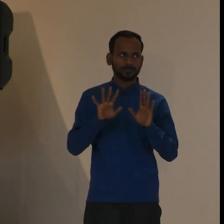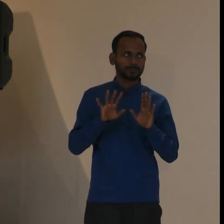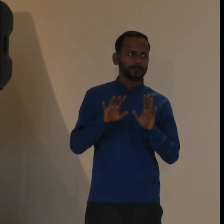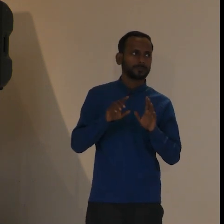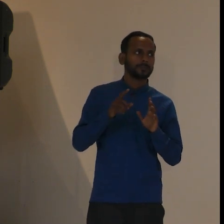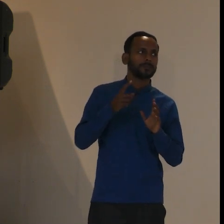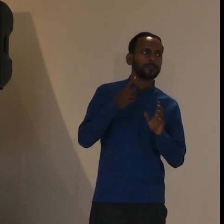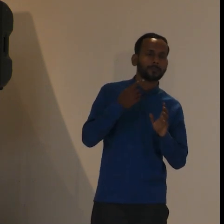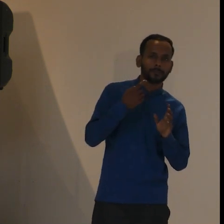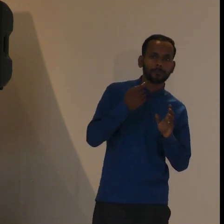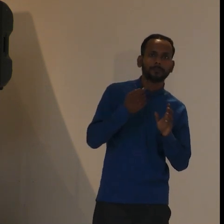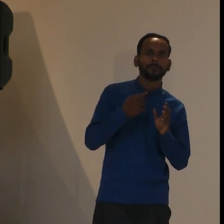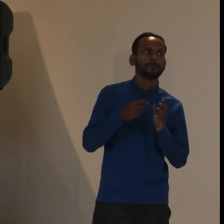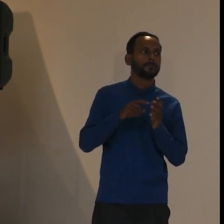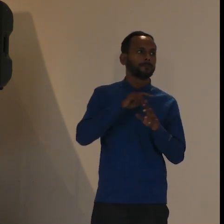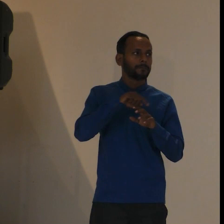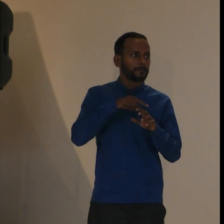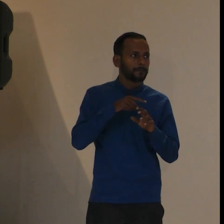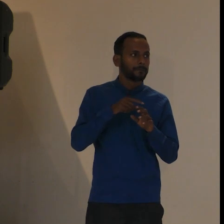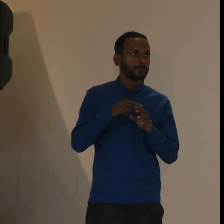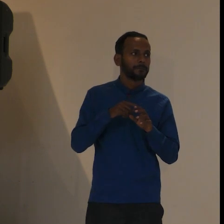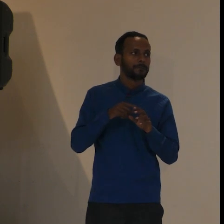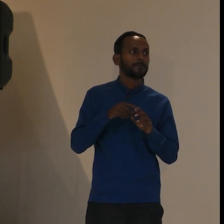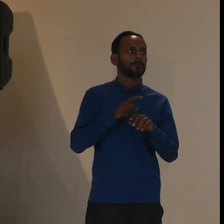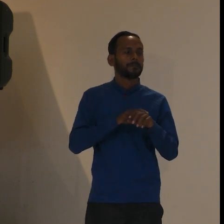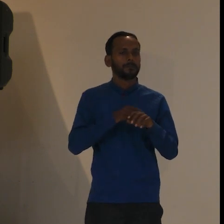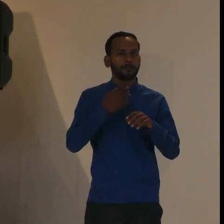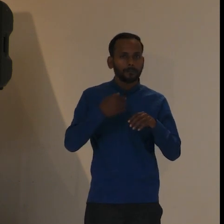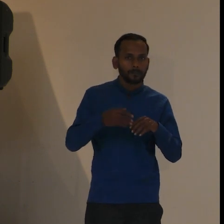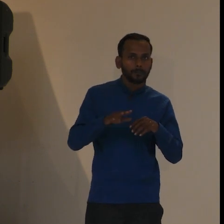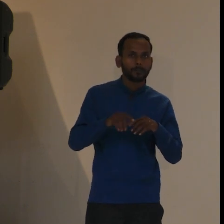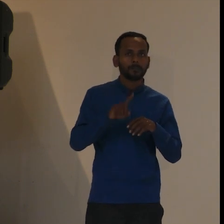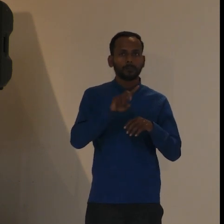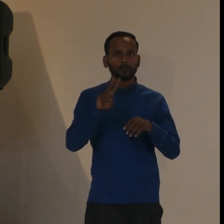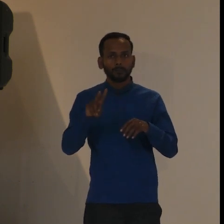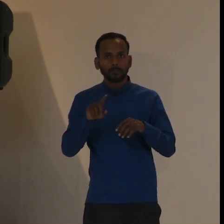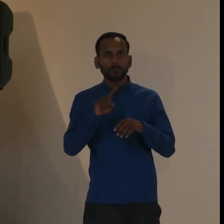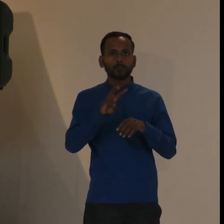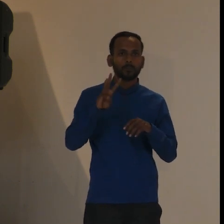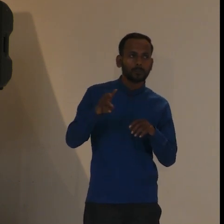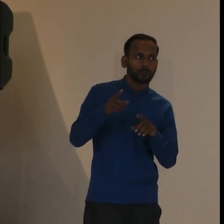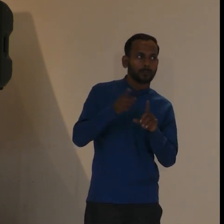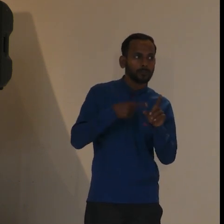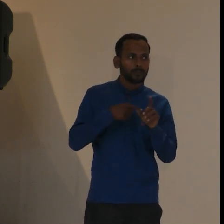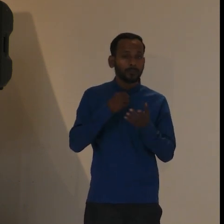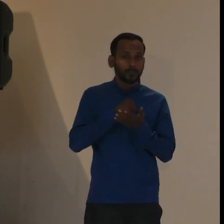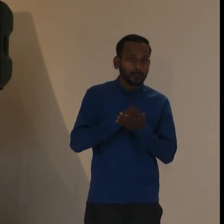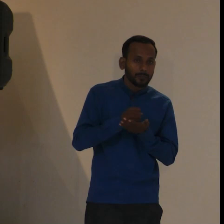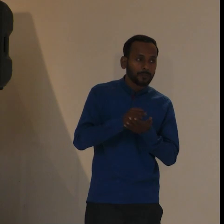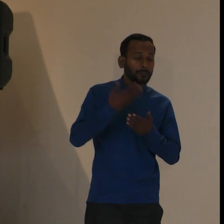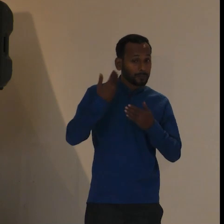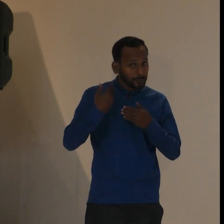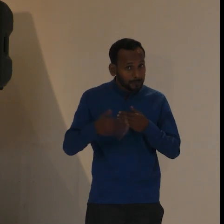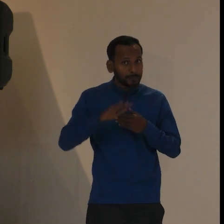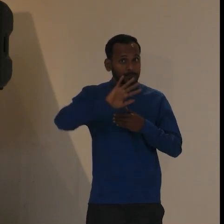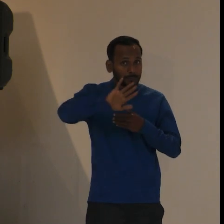1 minute of narrative coming in from someone who spent probably 12, 13 years, and we've heard like 3 hours of podcast from them, and then